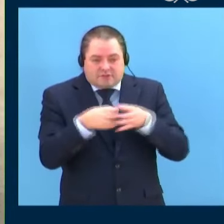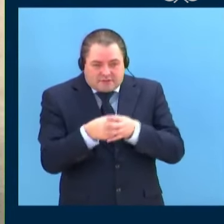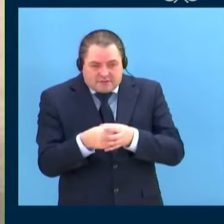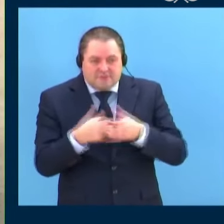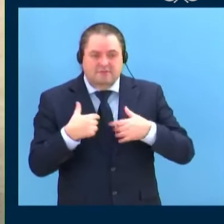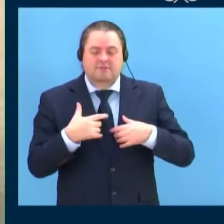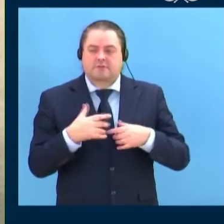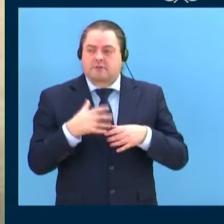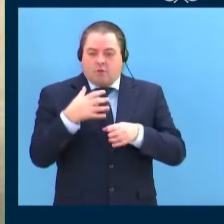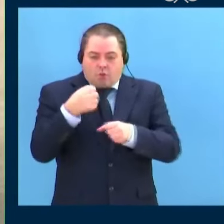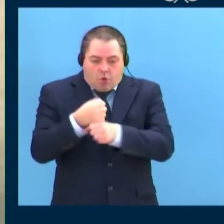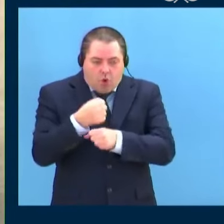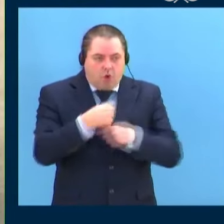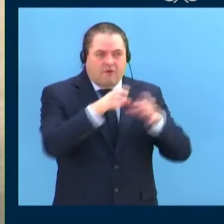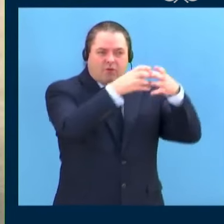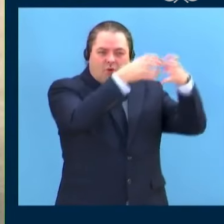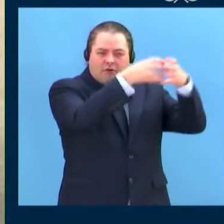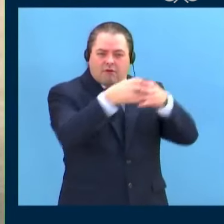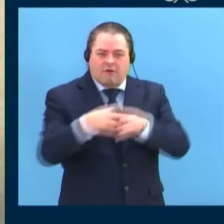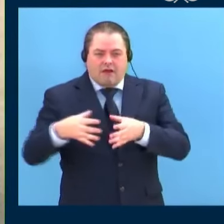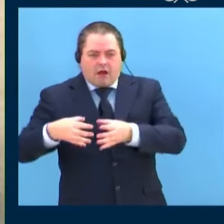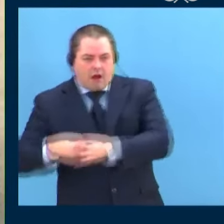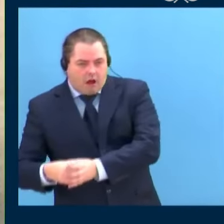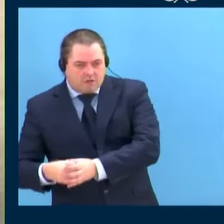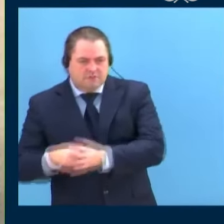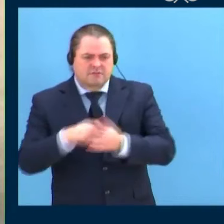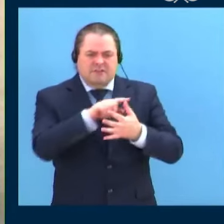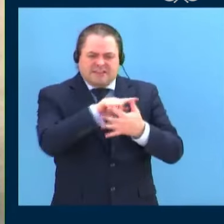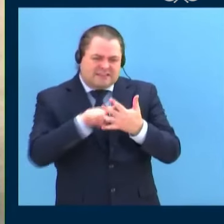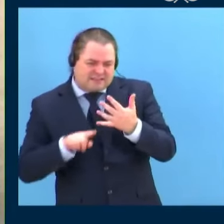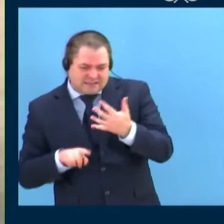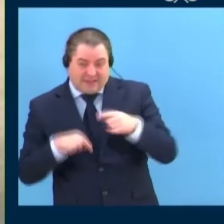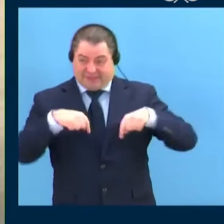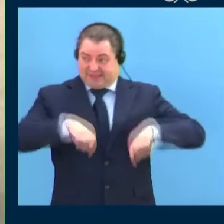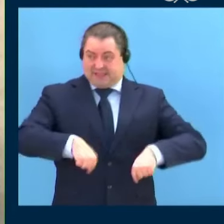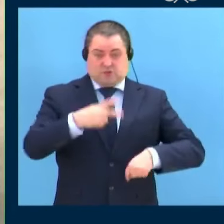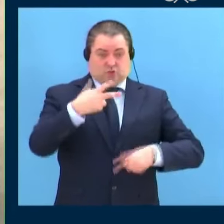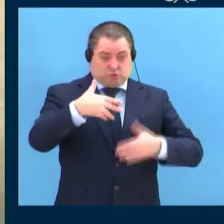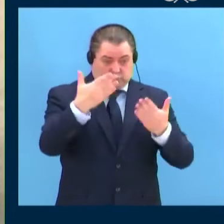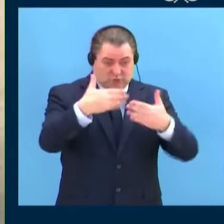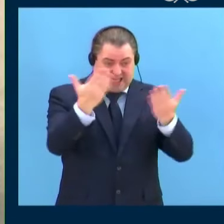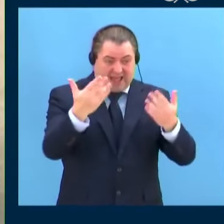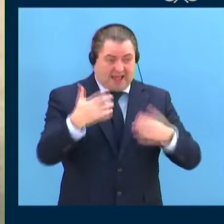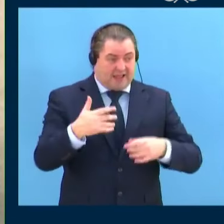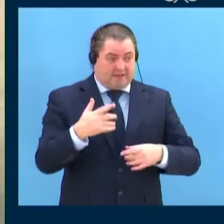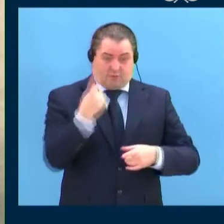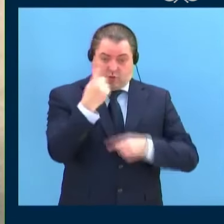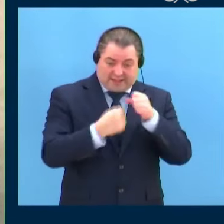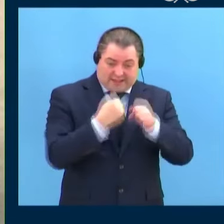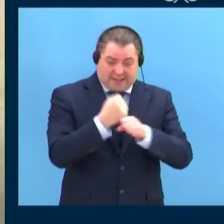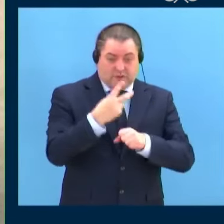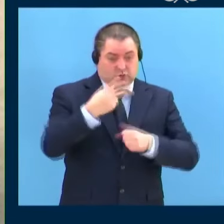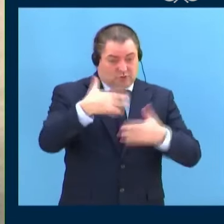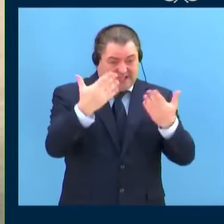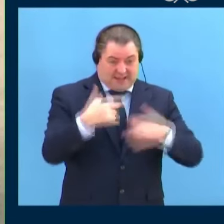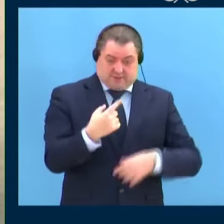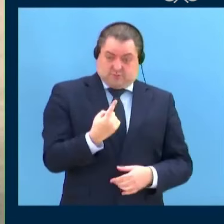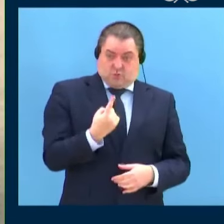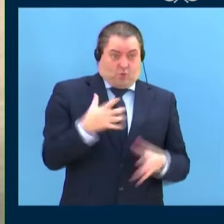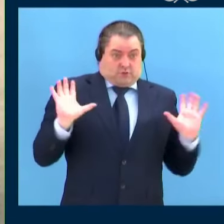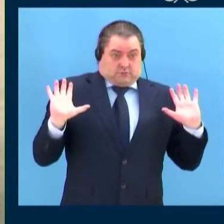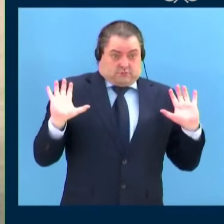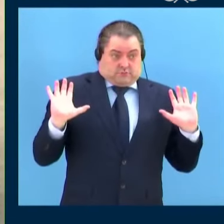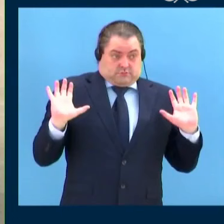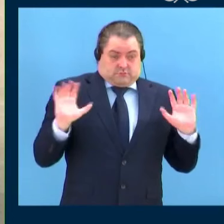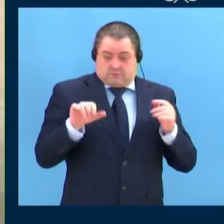and caste-based discrimination is this 2-day annual thematic forum. This is in contrast to similar fora